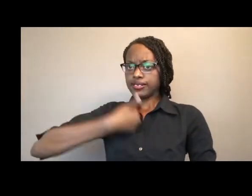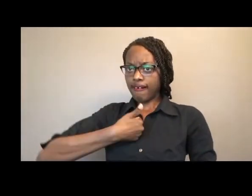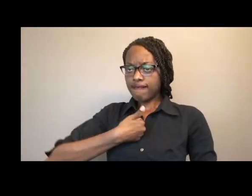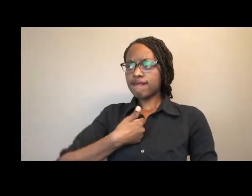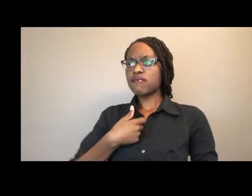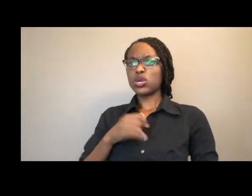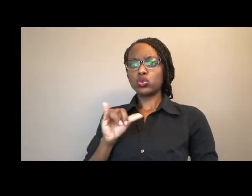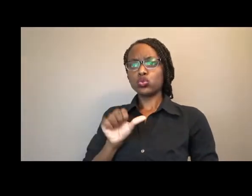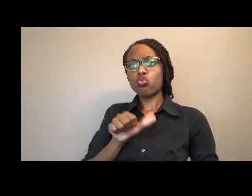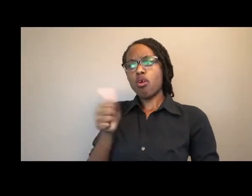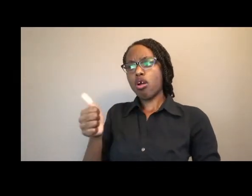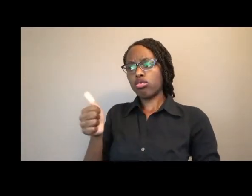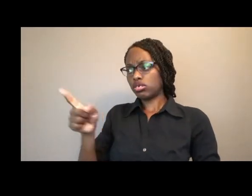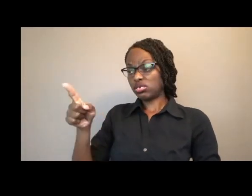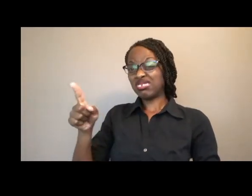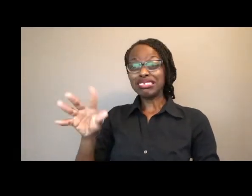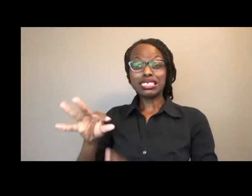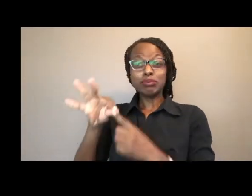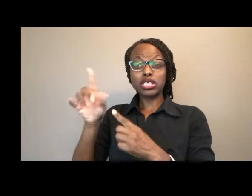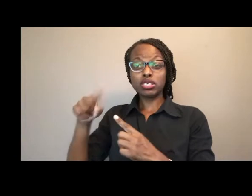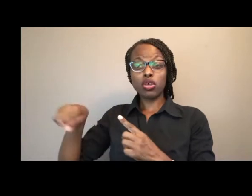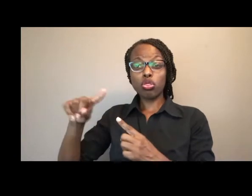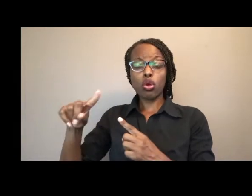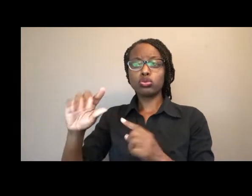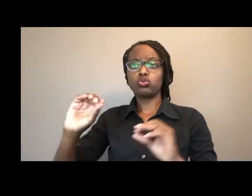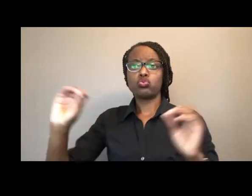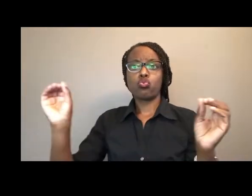and for those who don't have a voice.